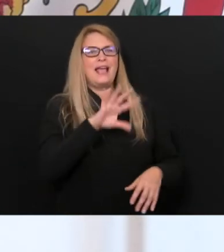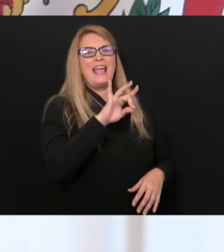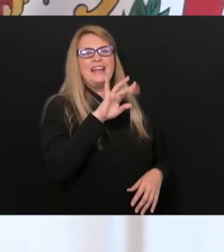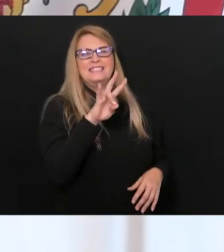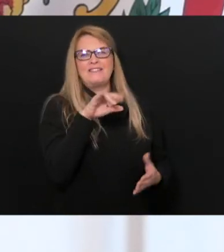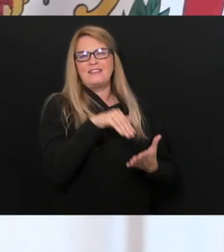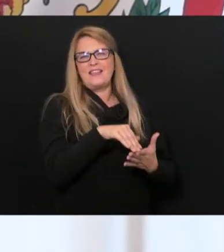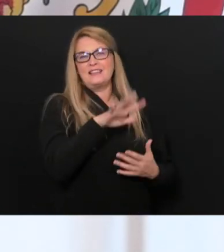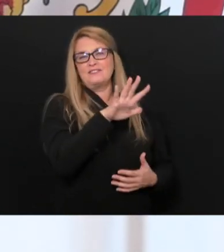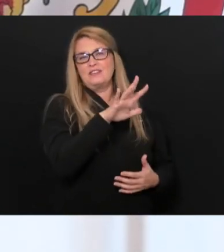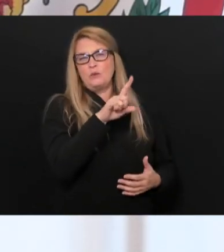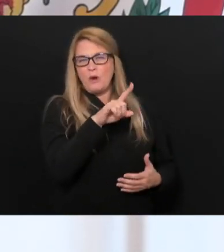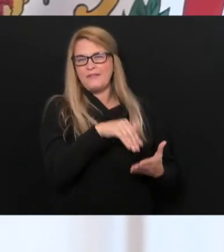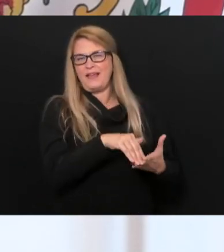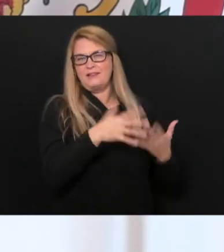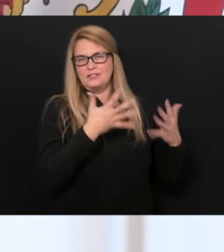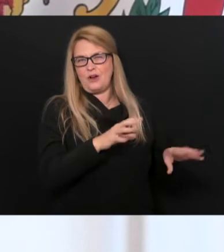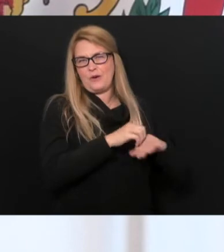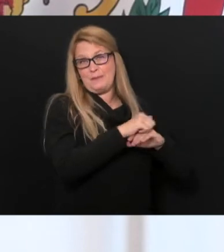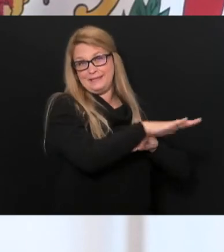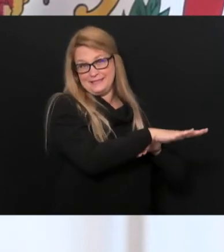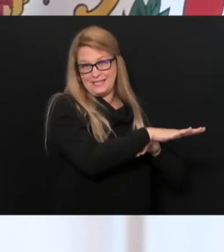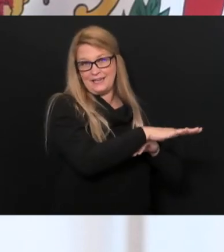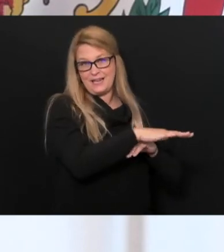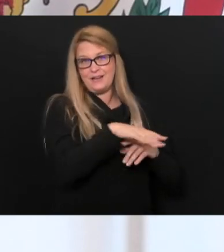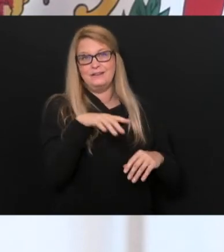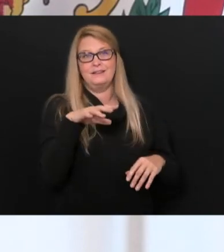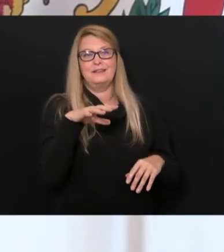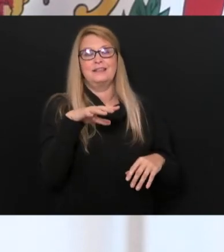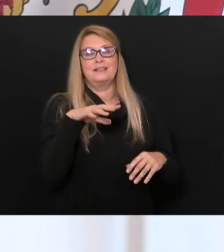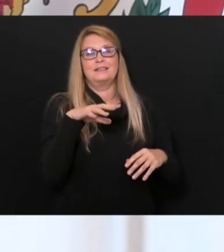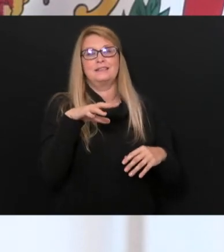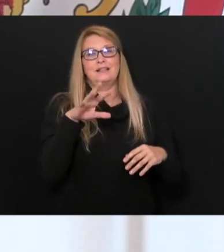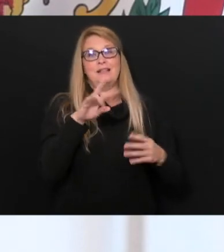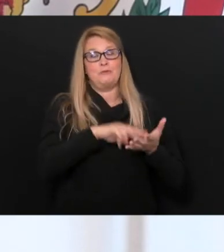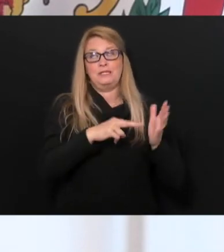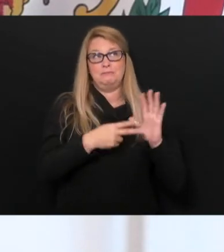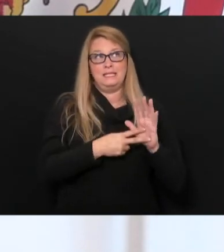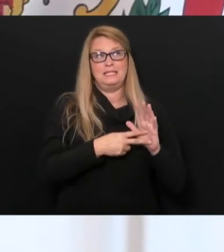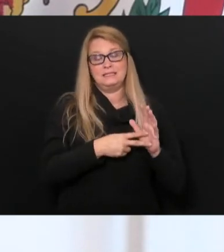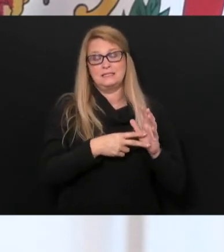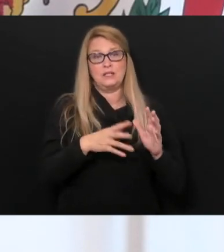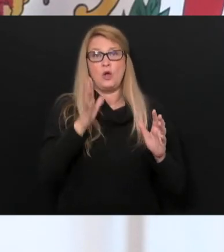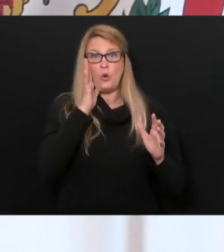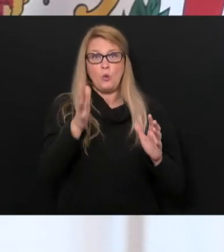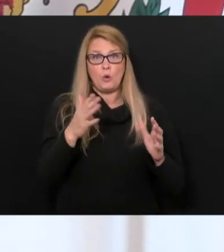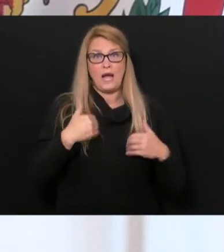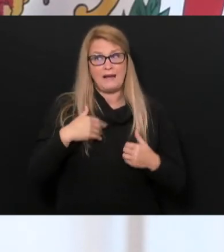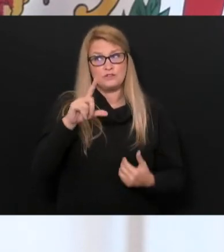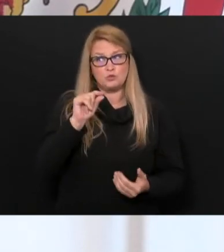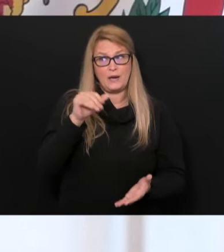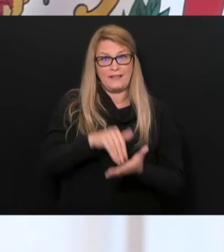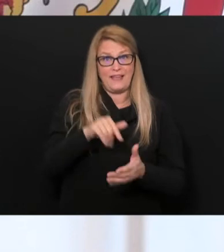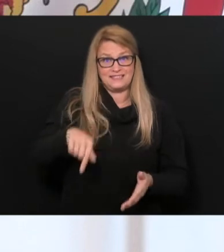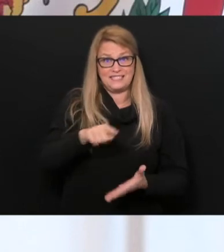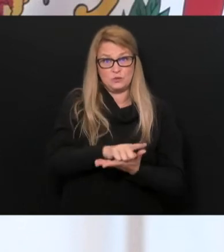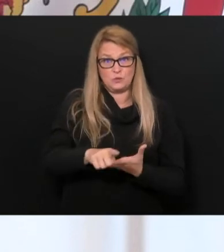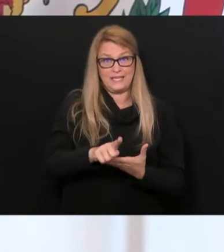and 51,000 that's been given as far as shots, 87,000 total. But we're going to get in another 20,000 this